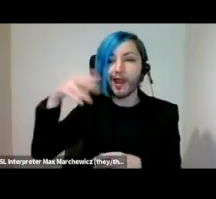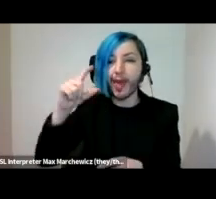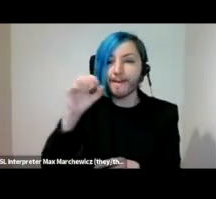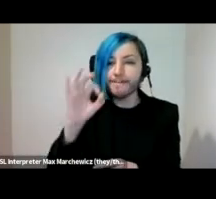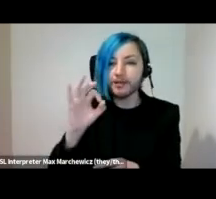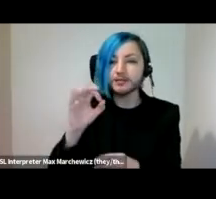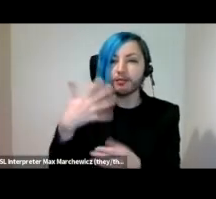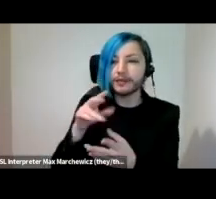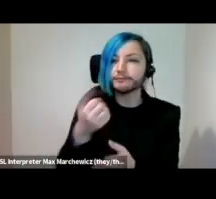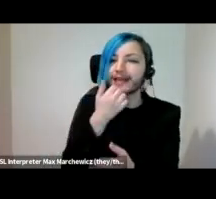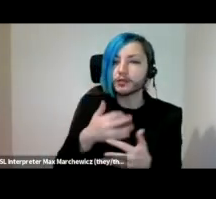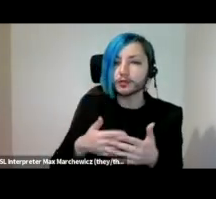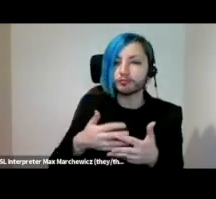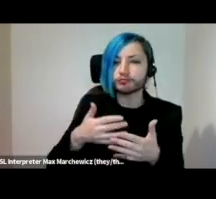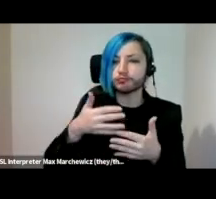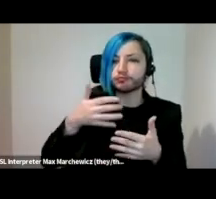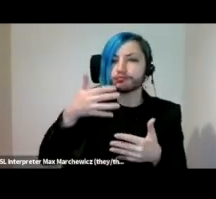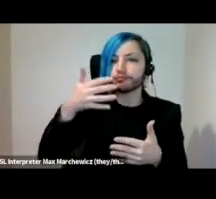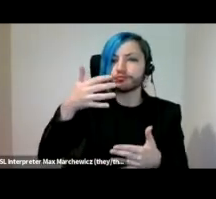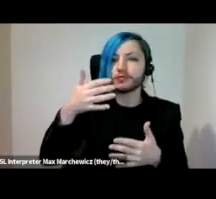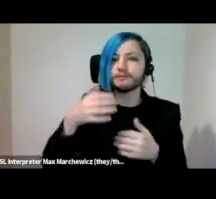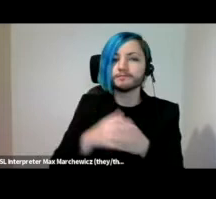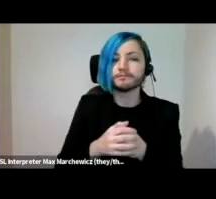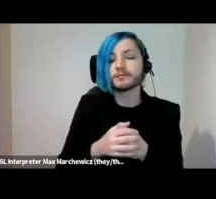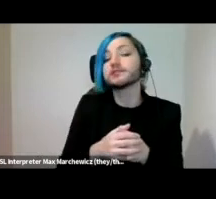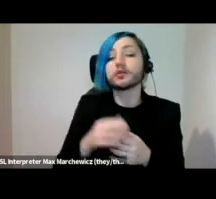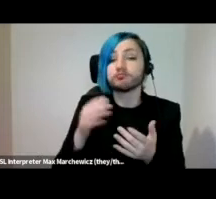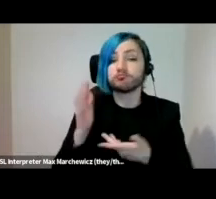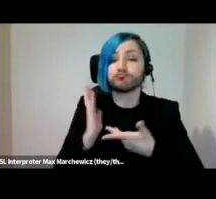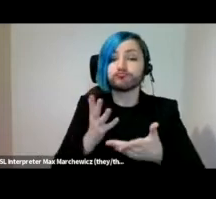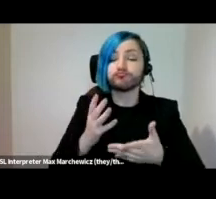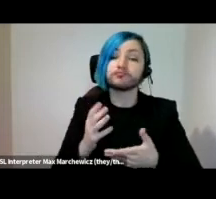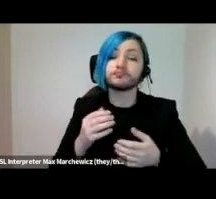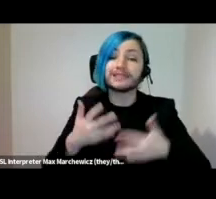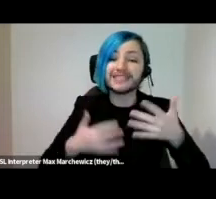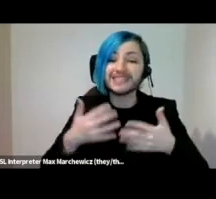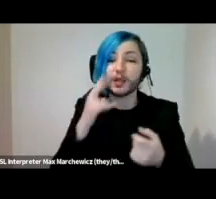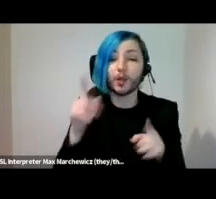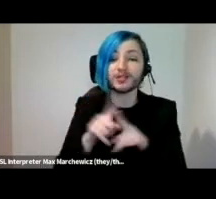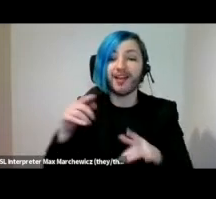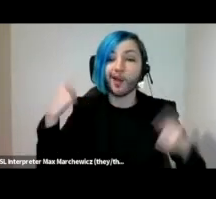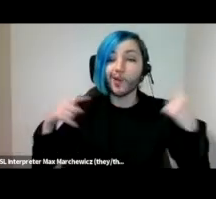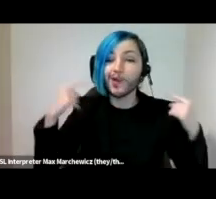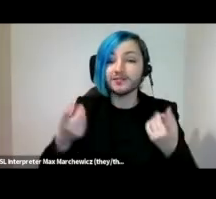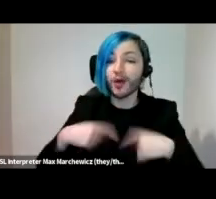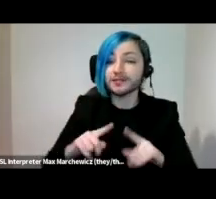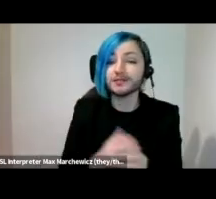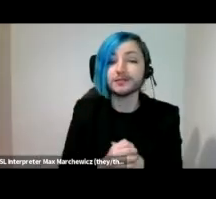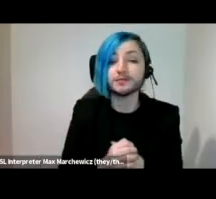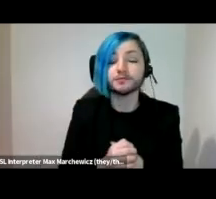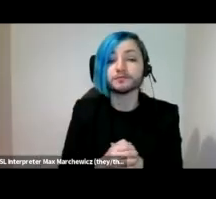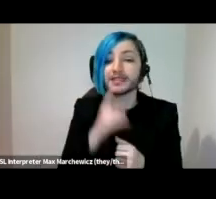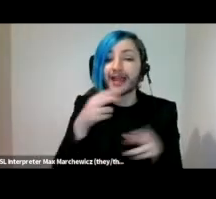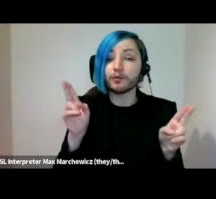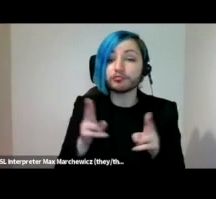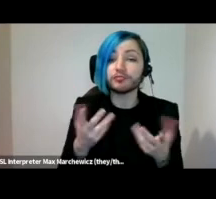to produce statistics that looks like a noise source to us. We can reduce the effect of that by actually using more